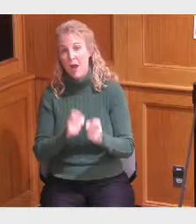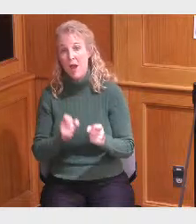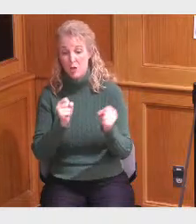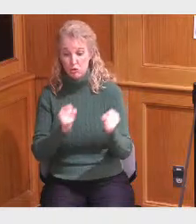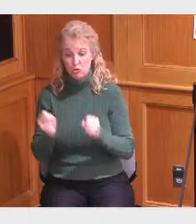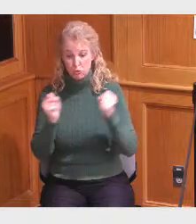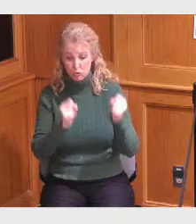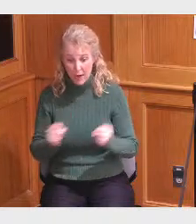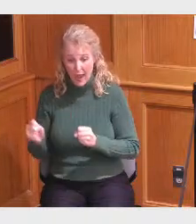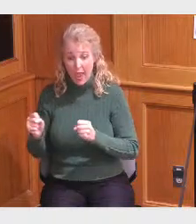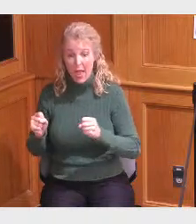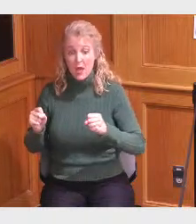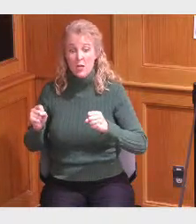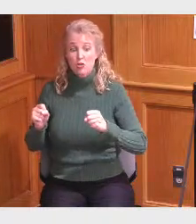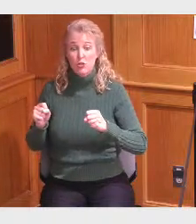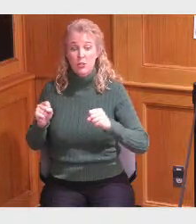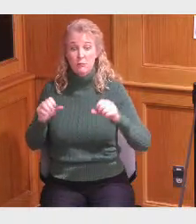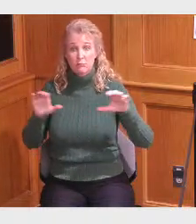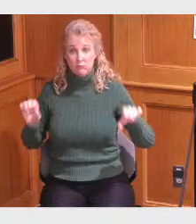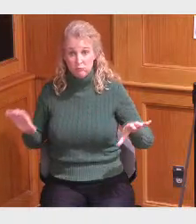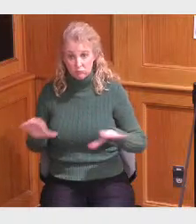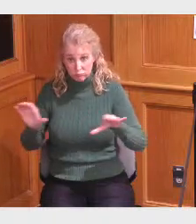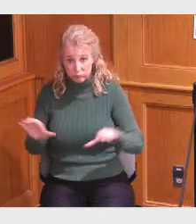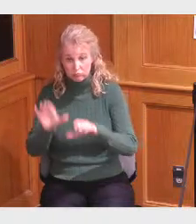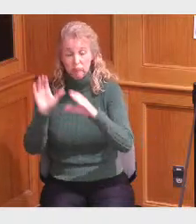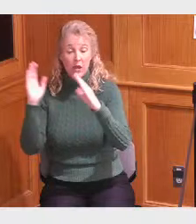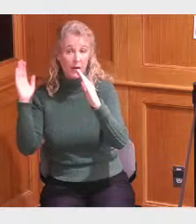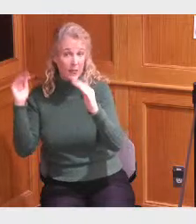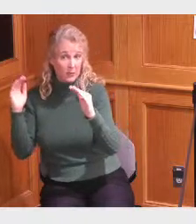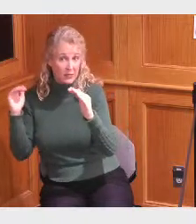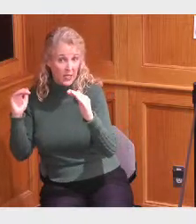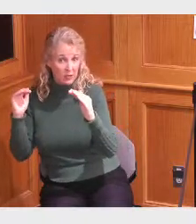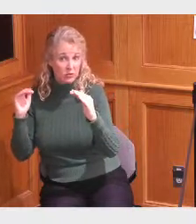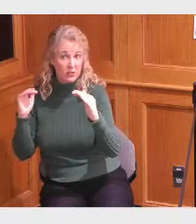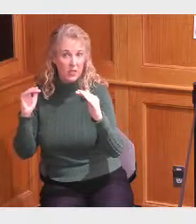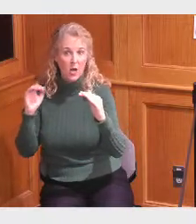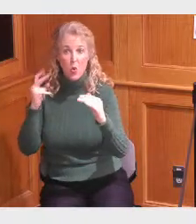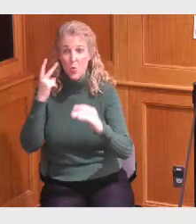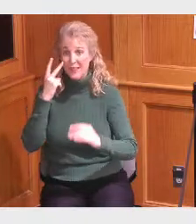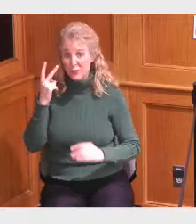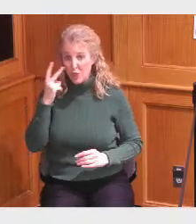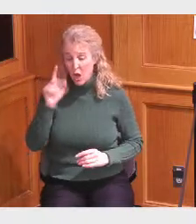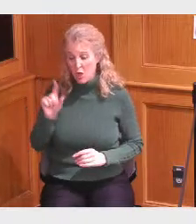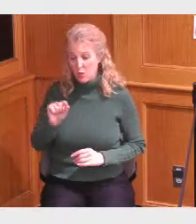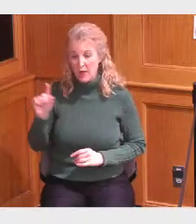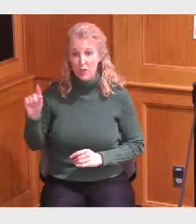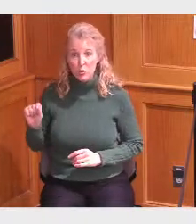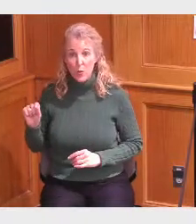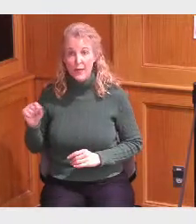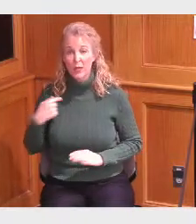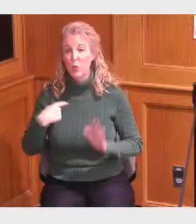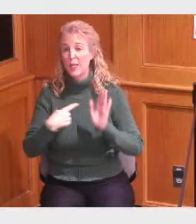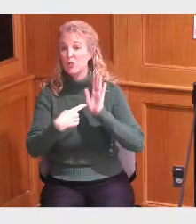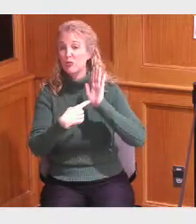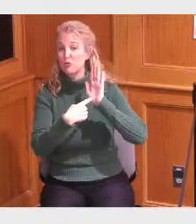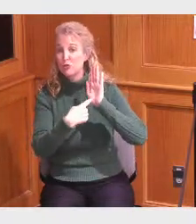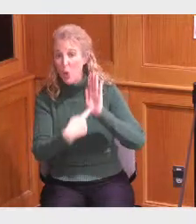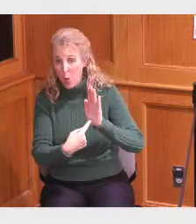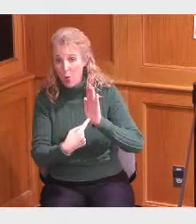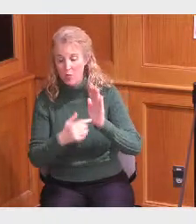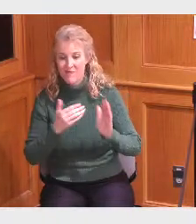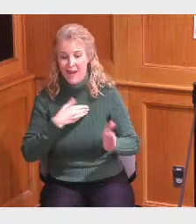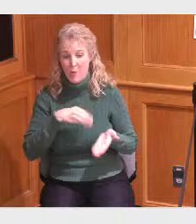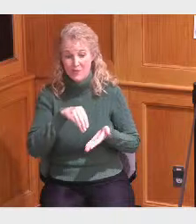and practices and expectations. And we saw when the expectations started to change in 2020, when we did a trend chart of the spending,